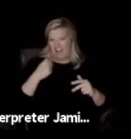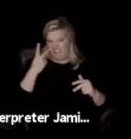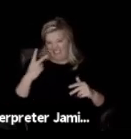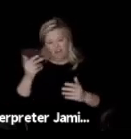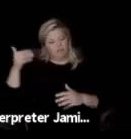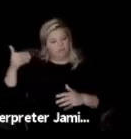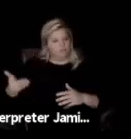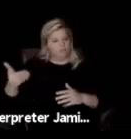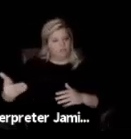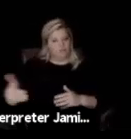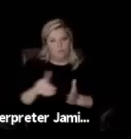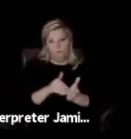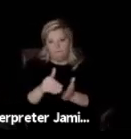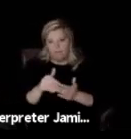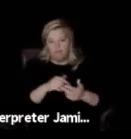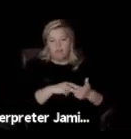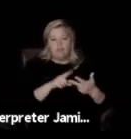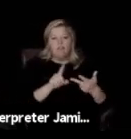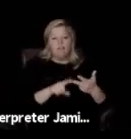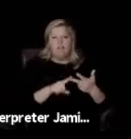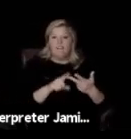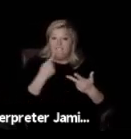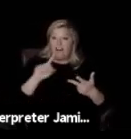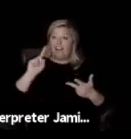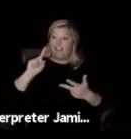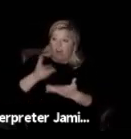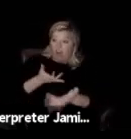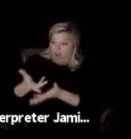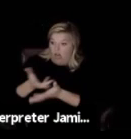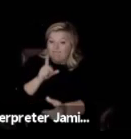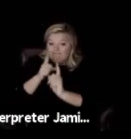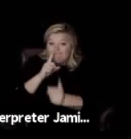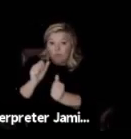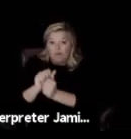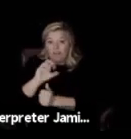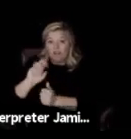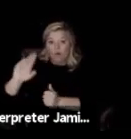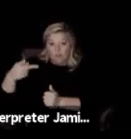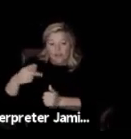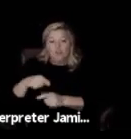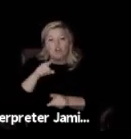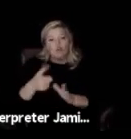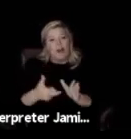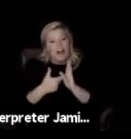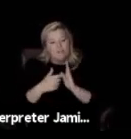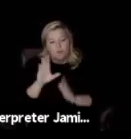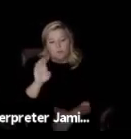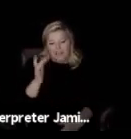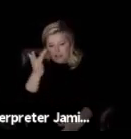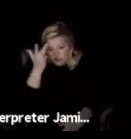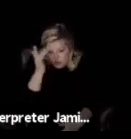I've witnessed it, you have to be sharp. You have to not only know what you're talking about, but you have